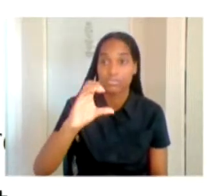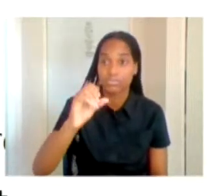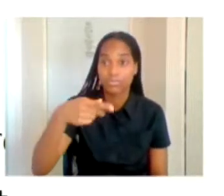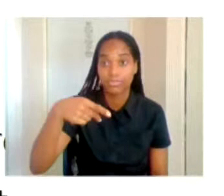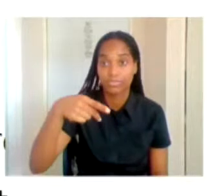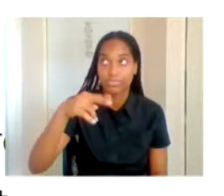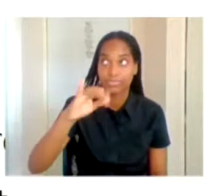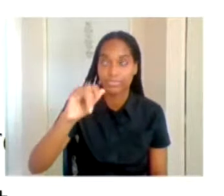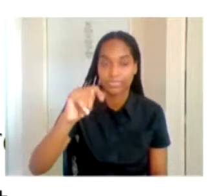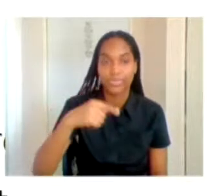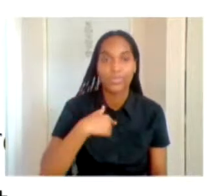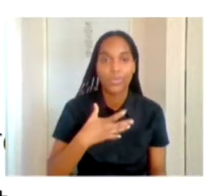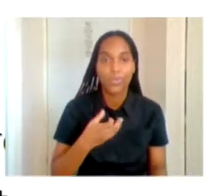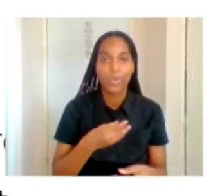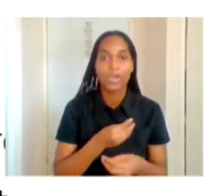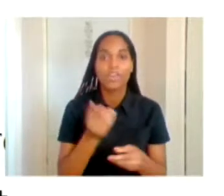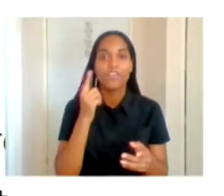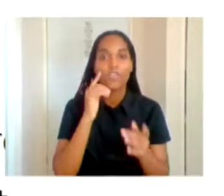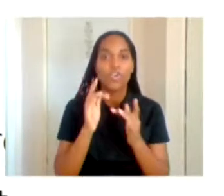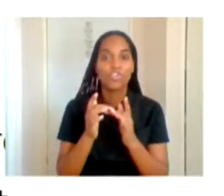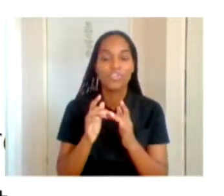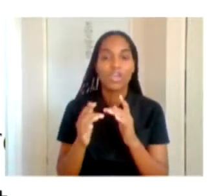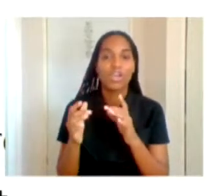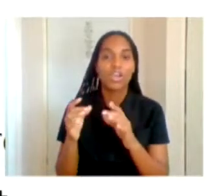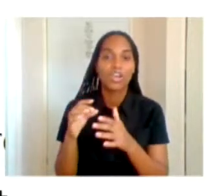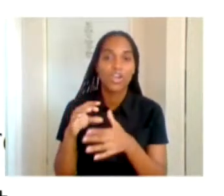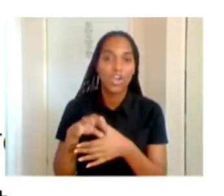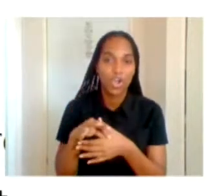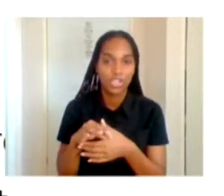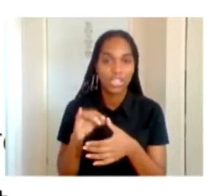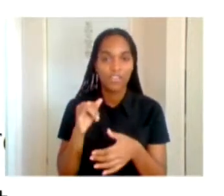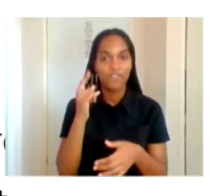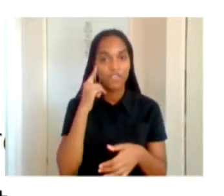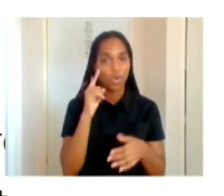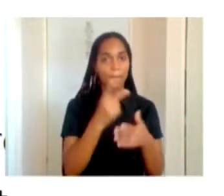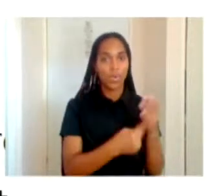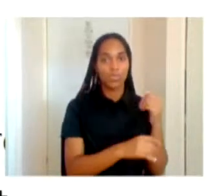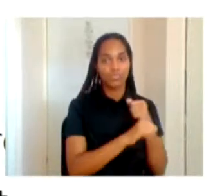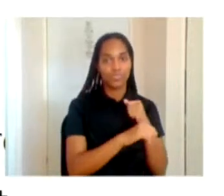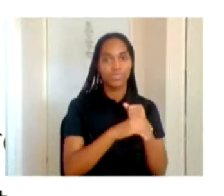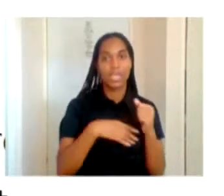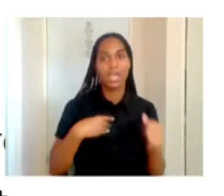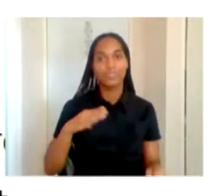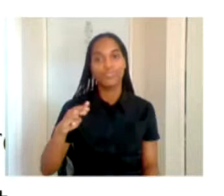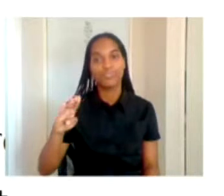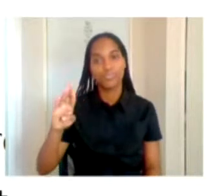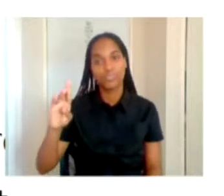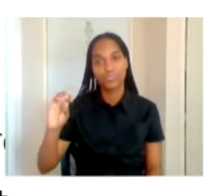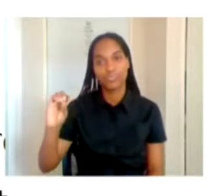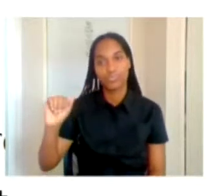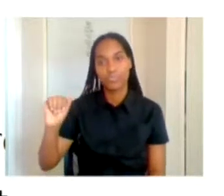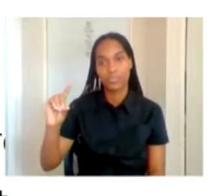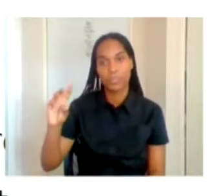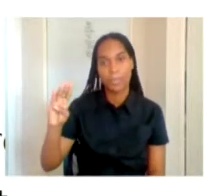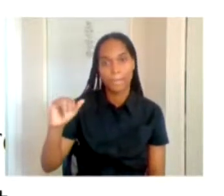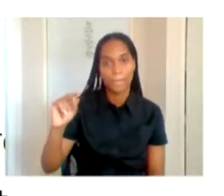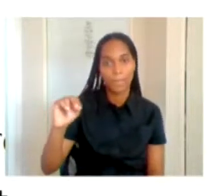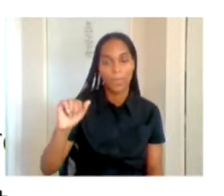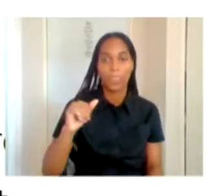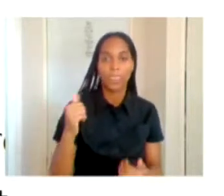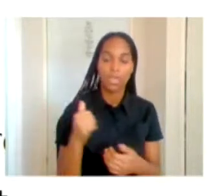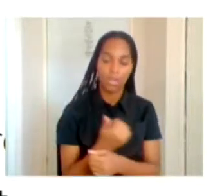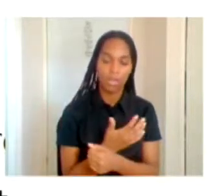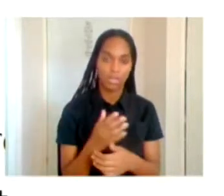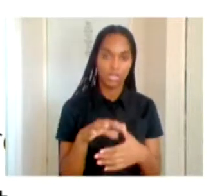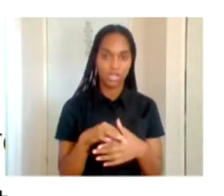of interactive content from both broadcast and broadband. So every bit of content that goes out over the broadcast is